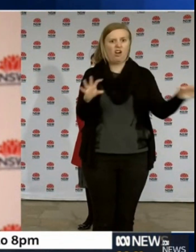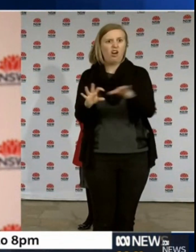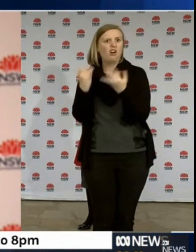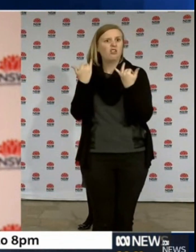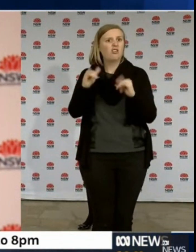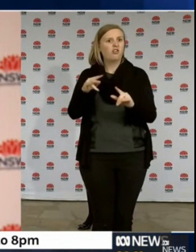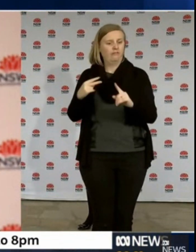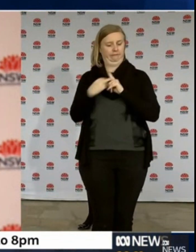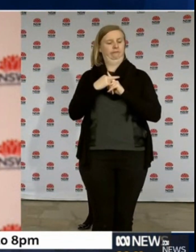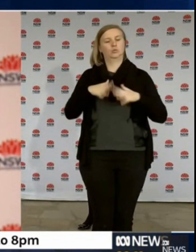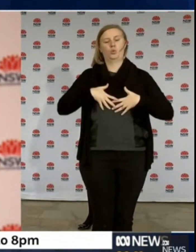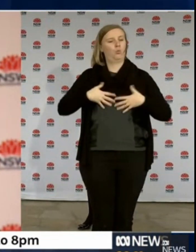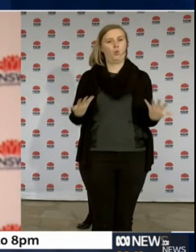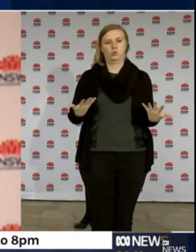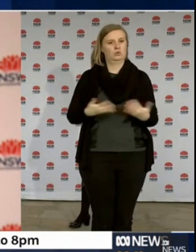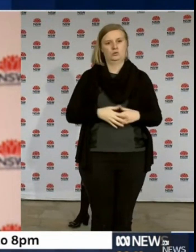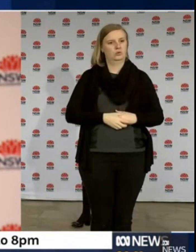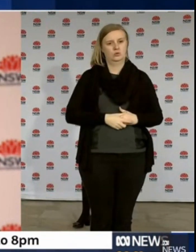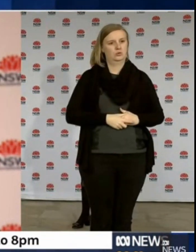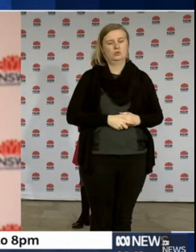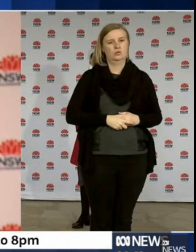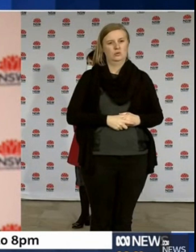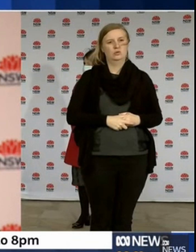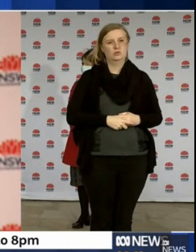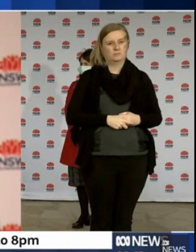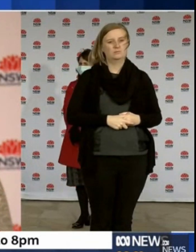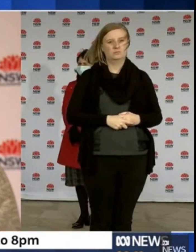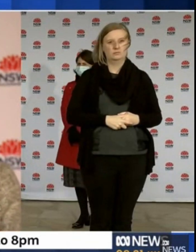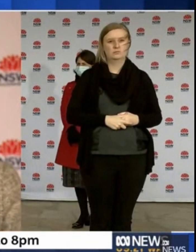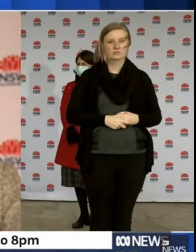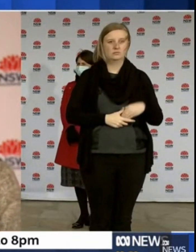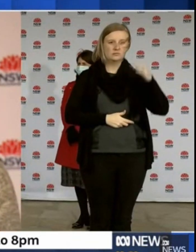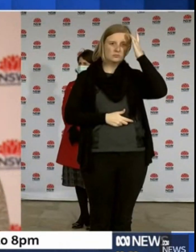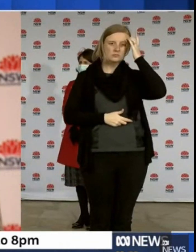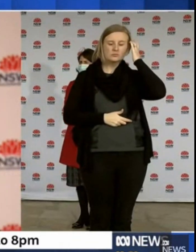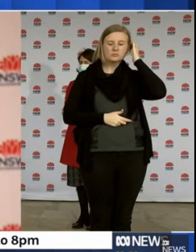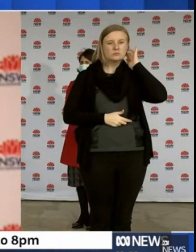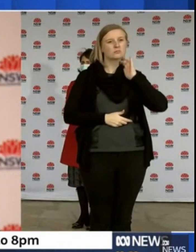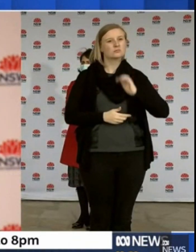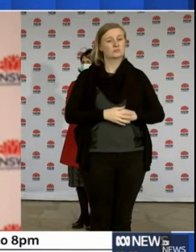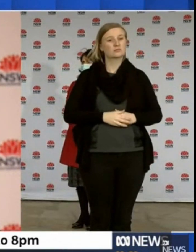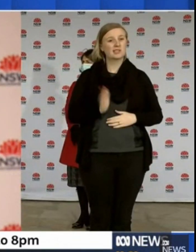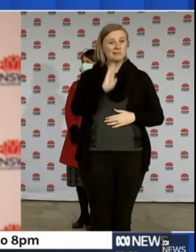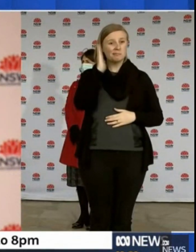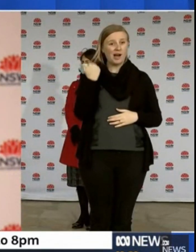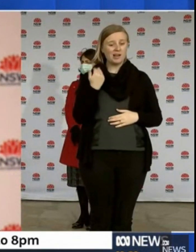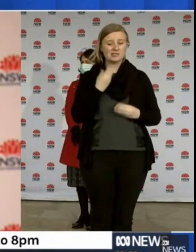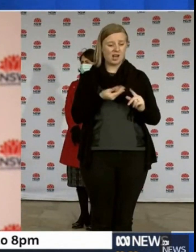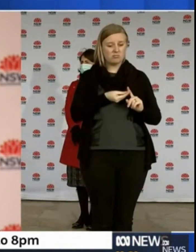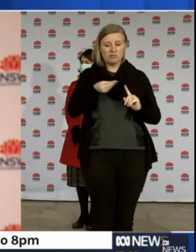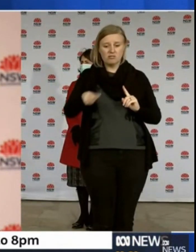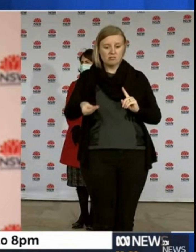been evident that there have been some lanes of transmission that have occurred and that have